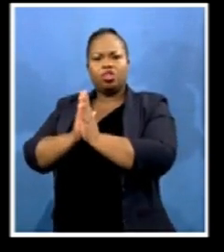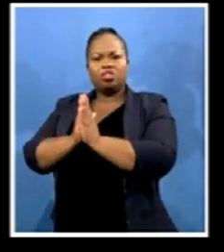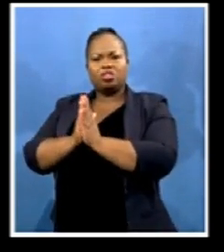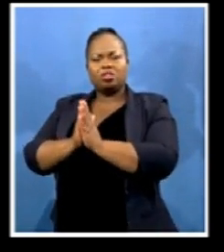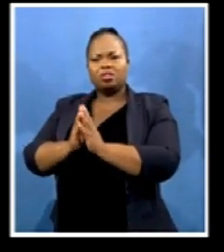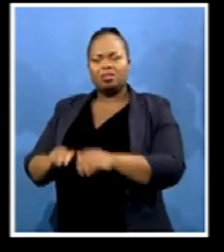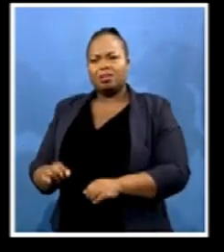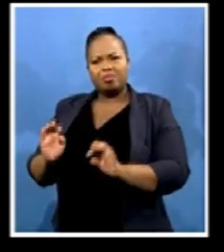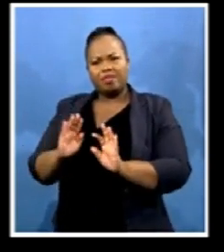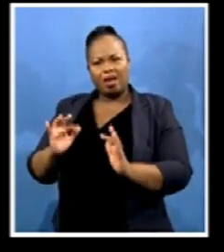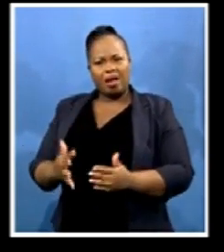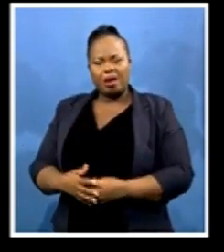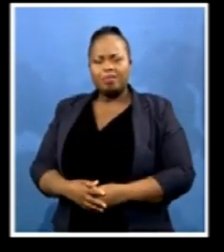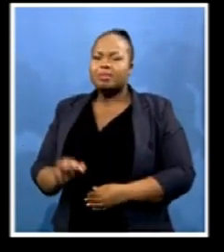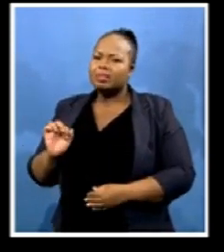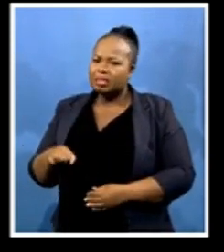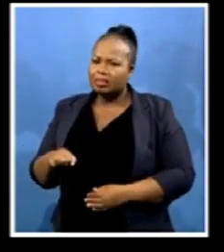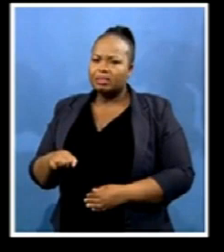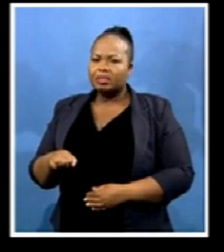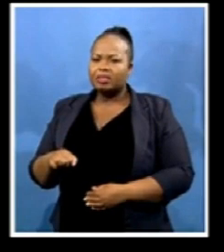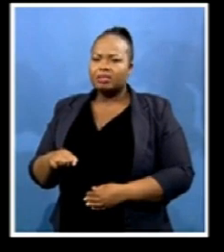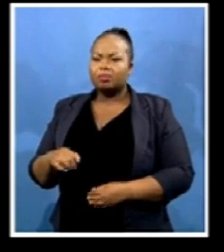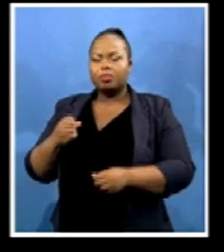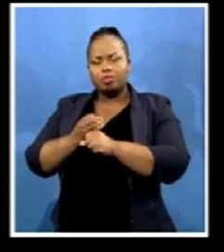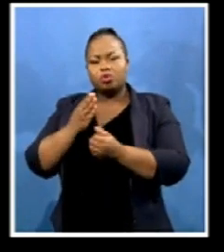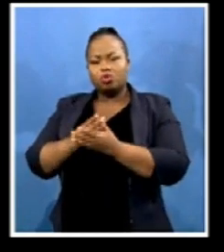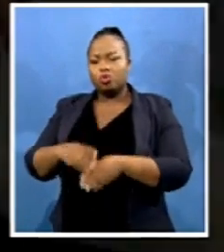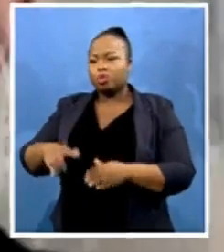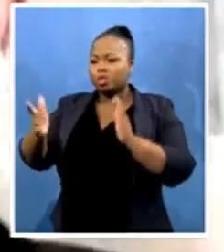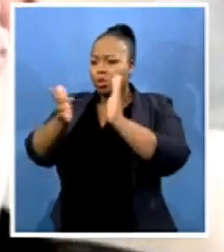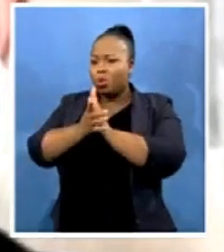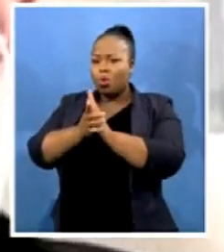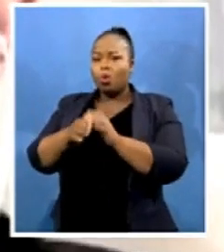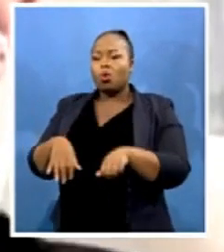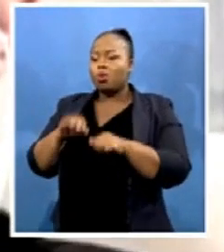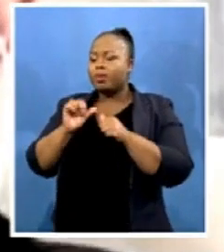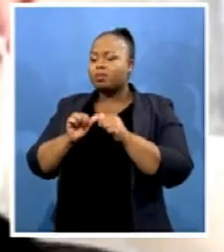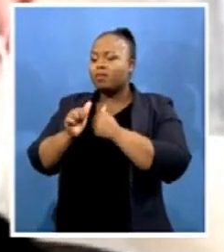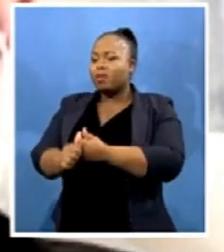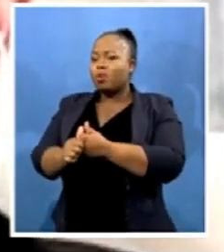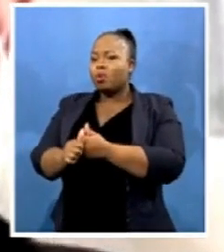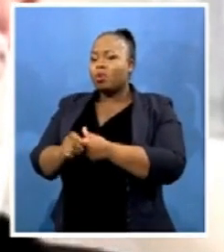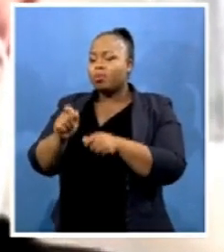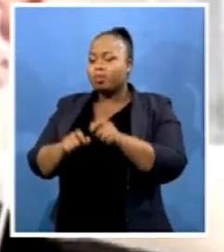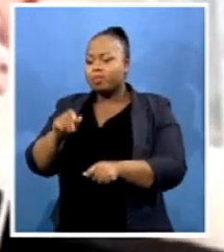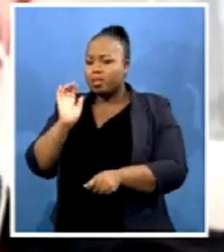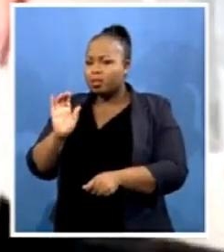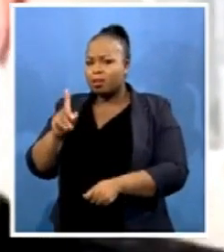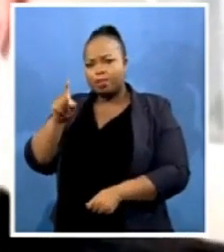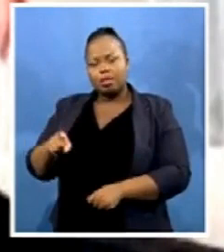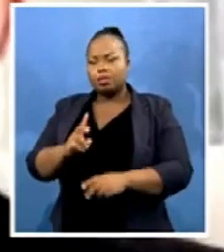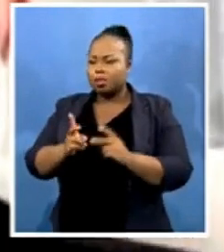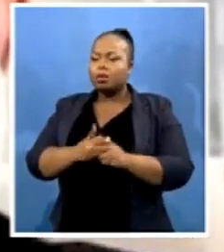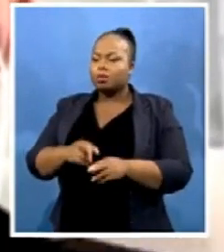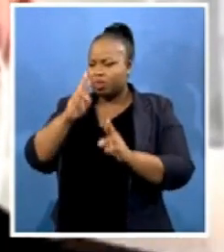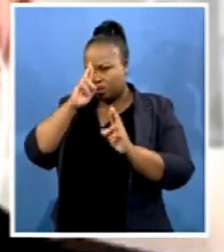must ensure that the law is enforced, but in that enforcement, you must also respect the dignity of others. And I think that's